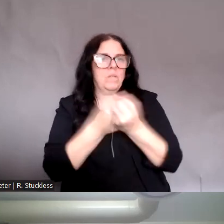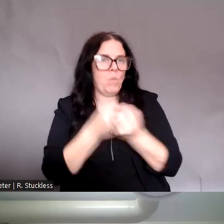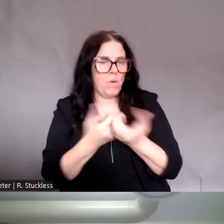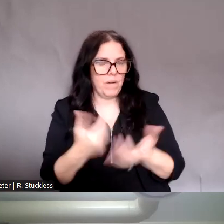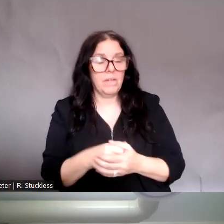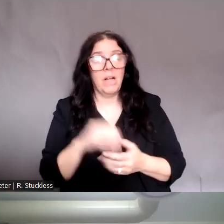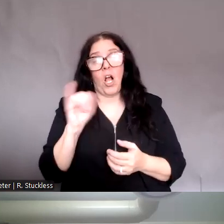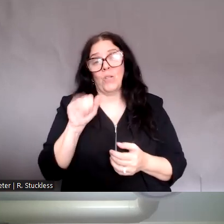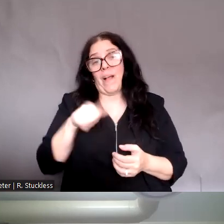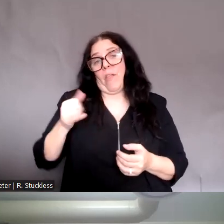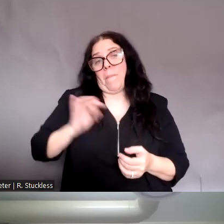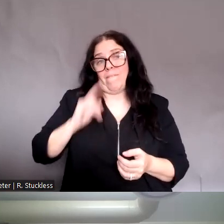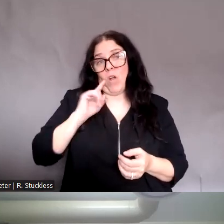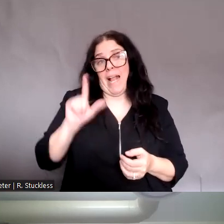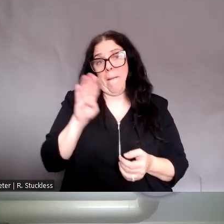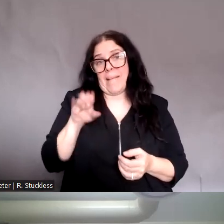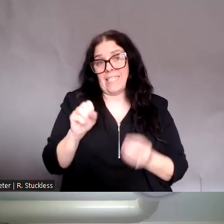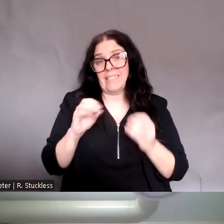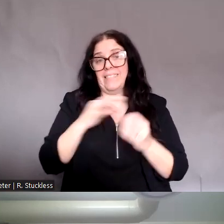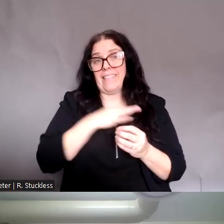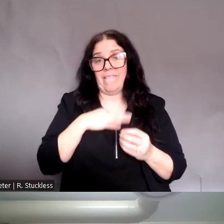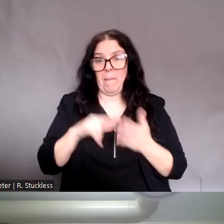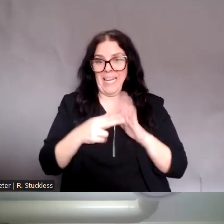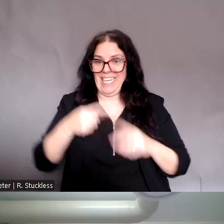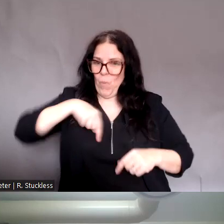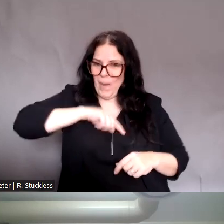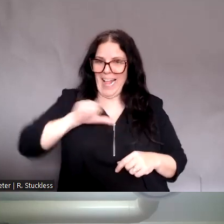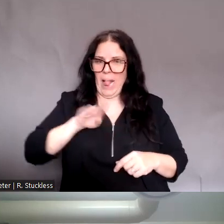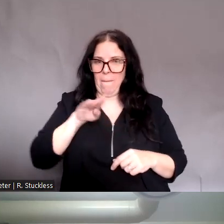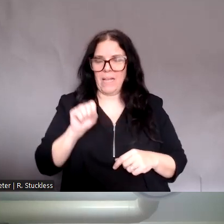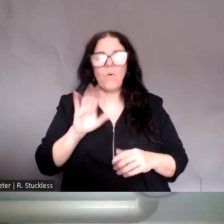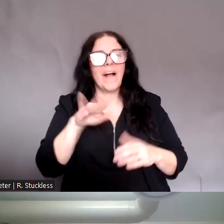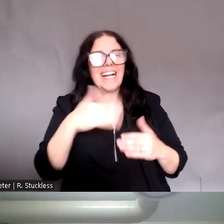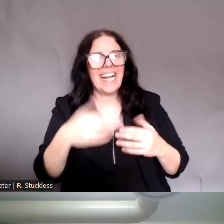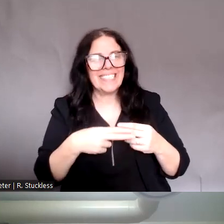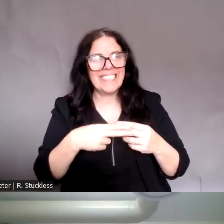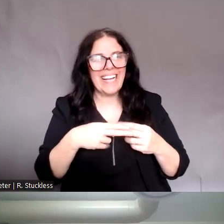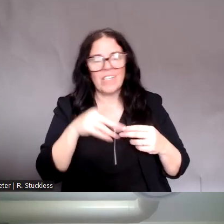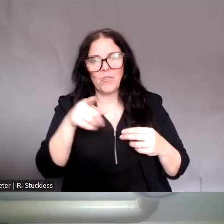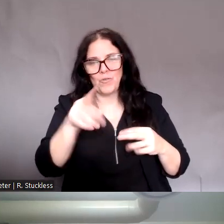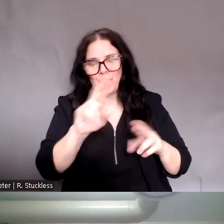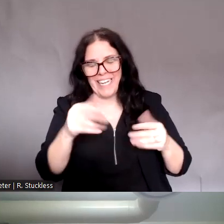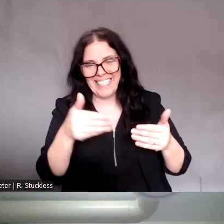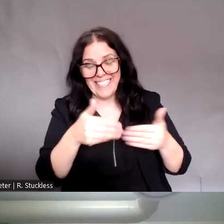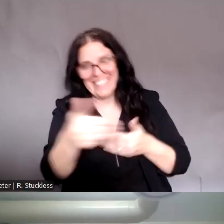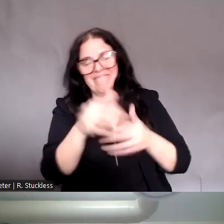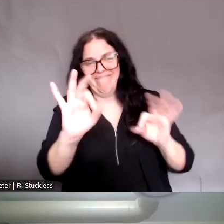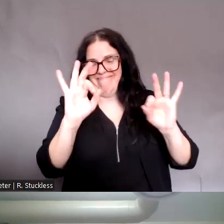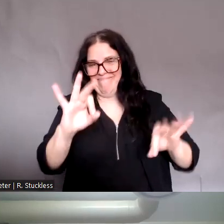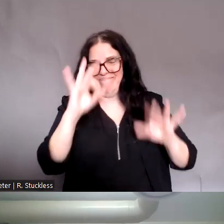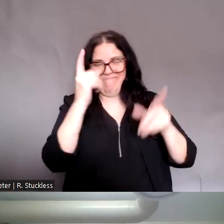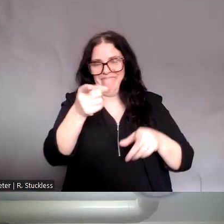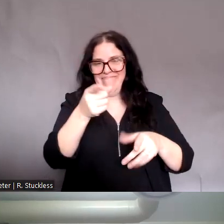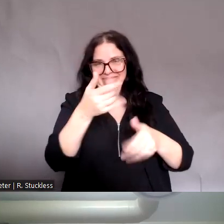organizations is that we get to expand. Actually, you can go to the next slide. That was very intuitive of you. So benefits to